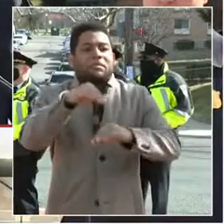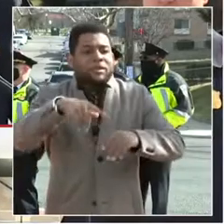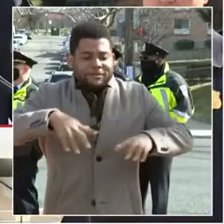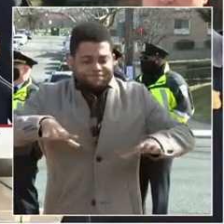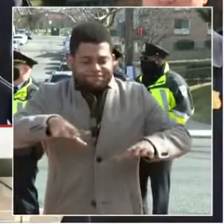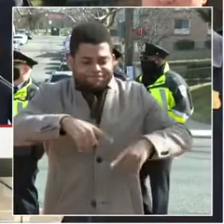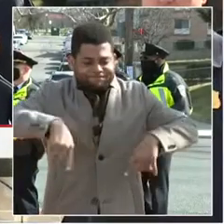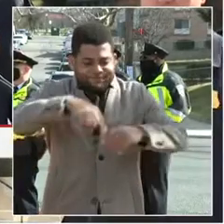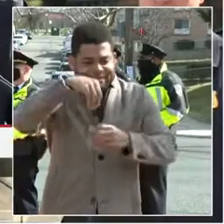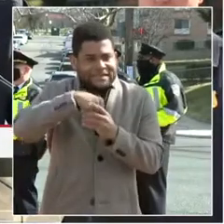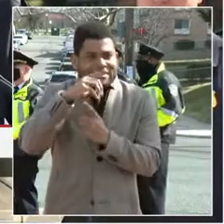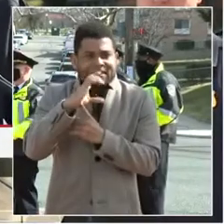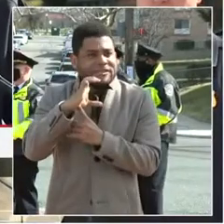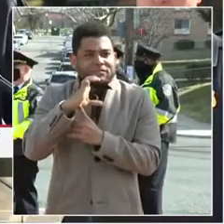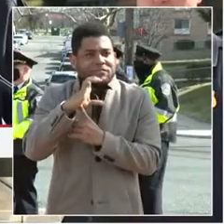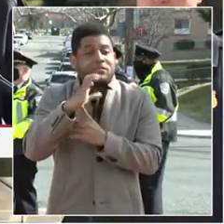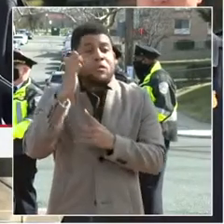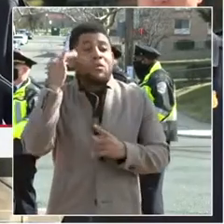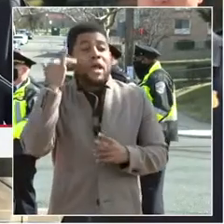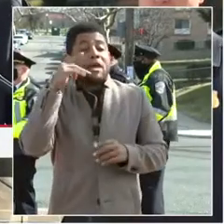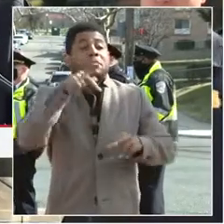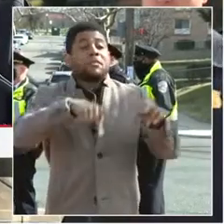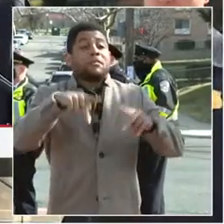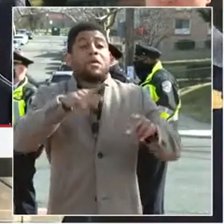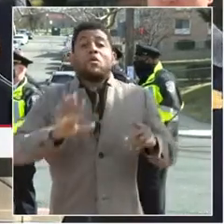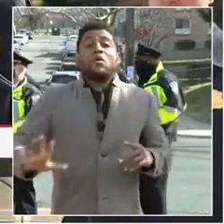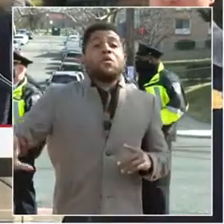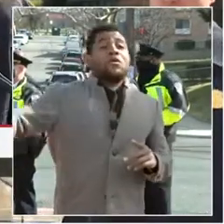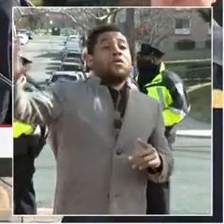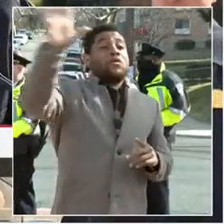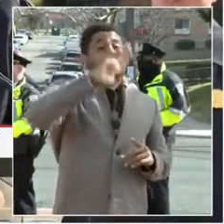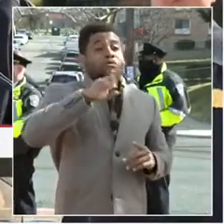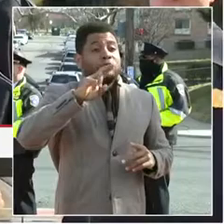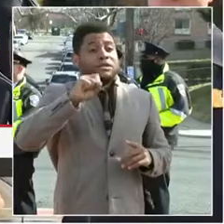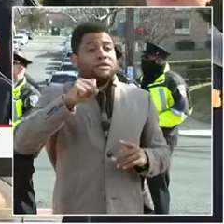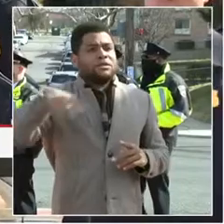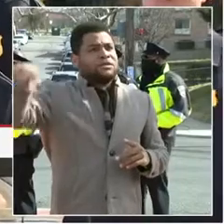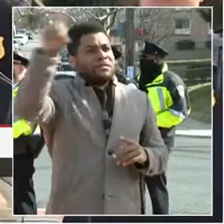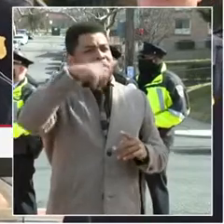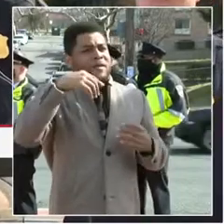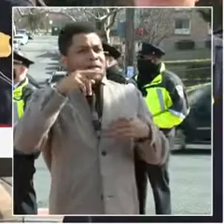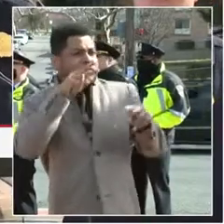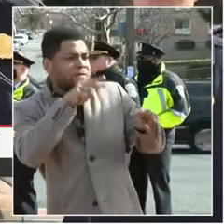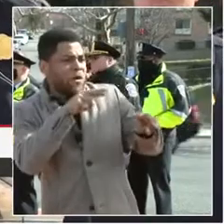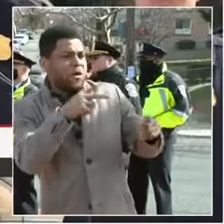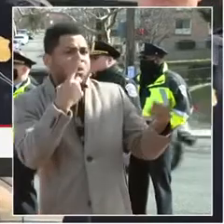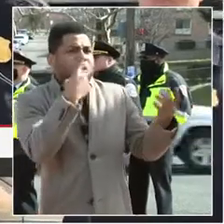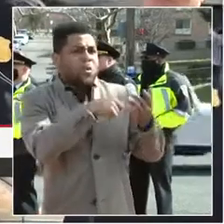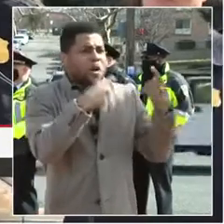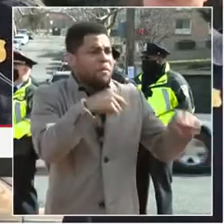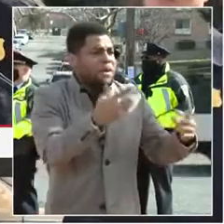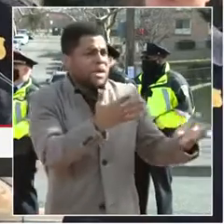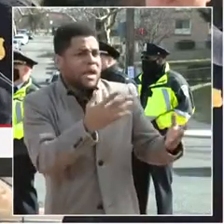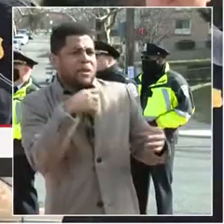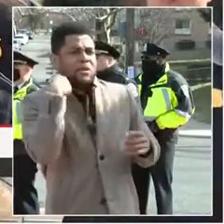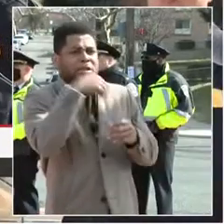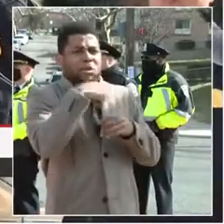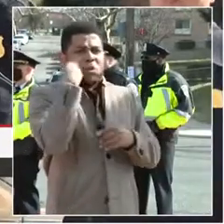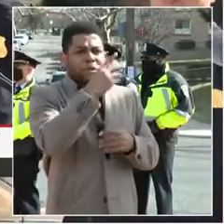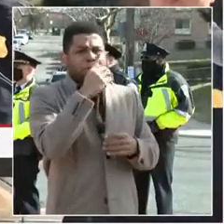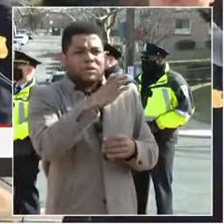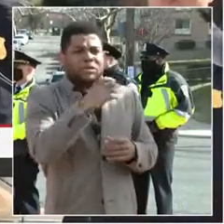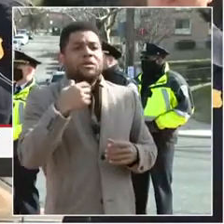because people all across the country are interested in what's happening here in Washington, D.C. So we don't want to deny them an